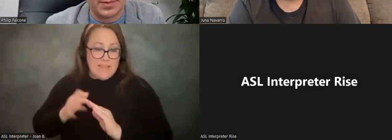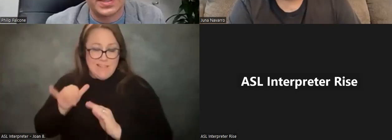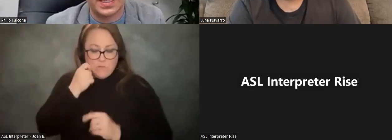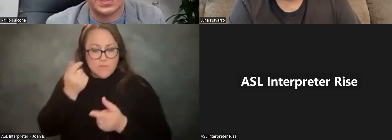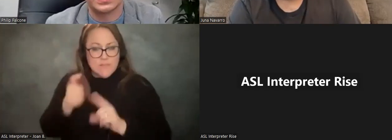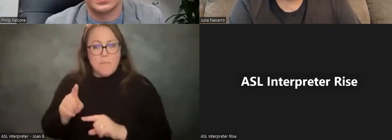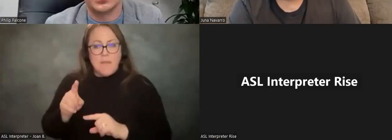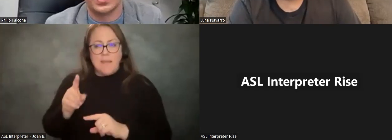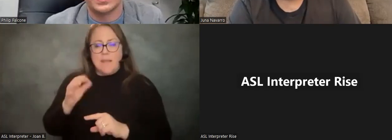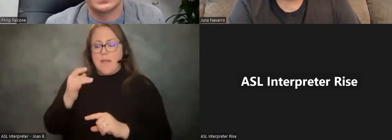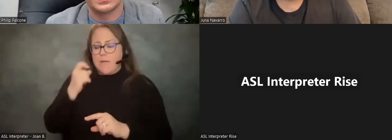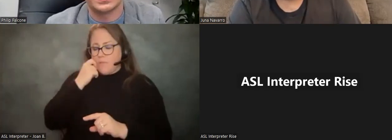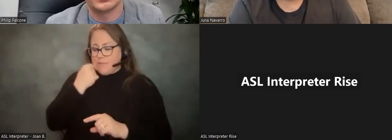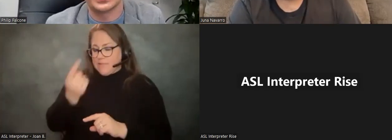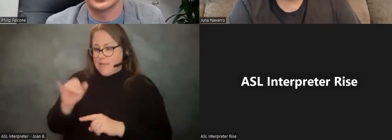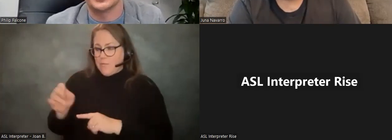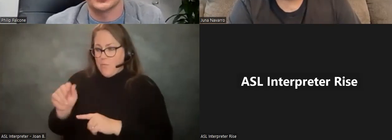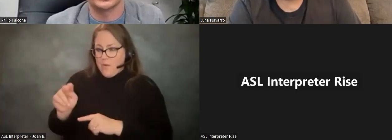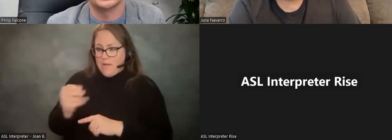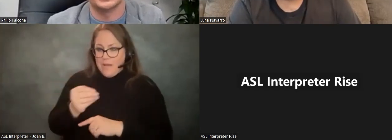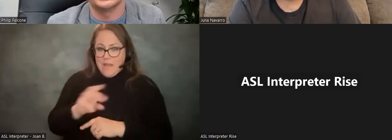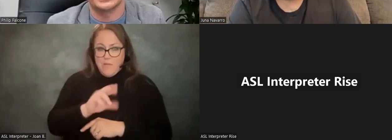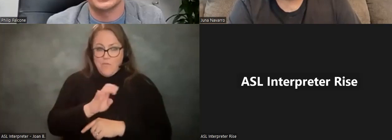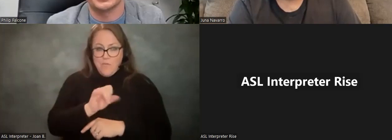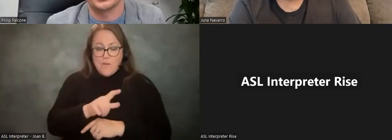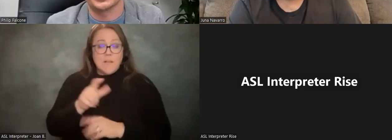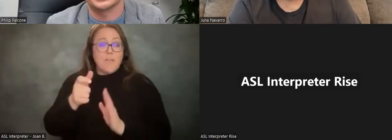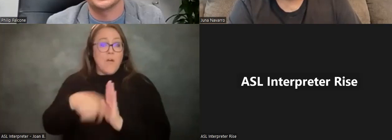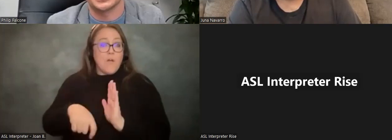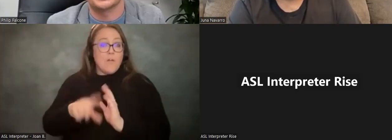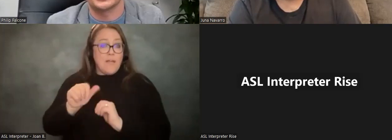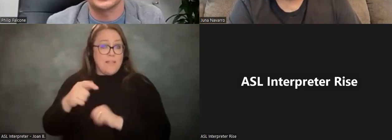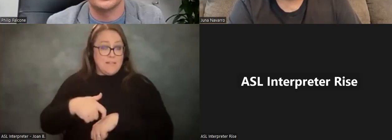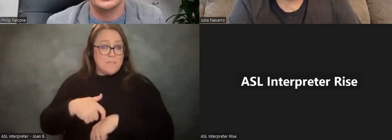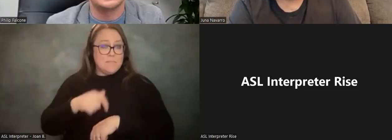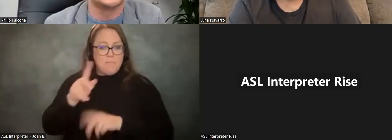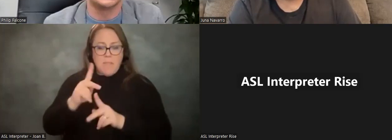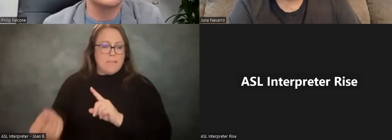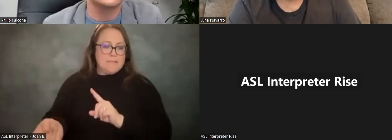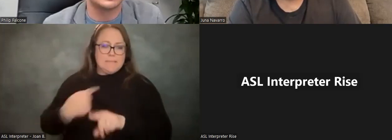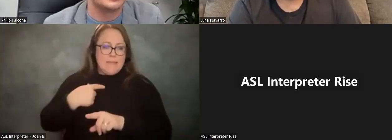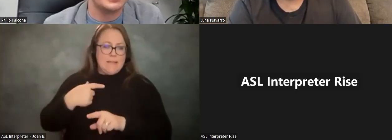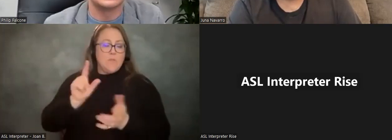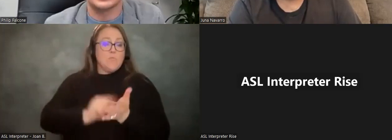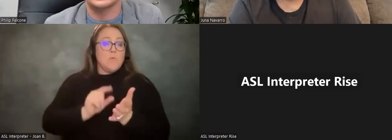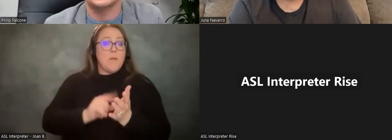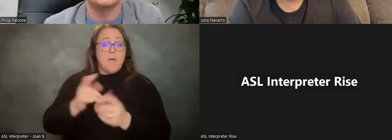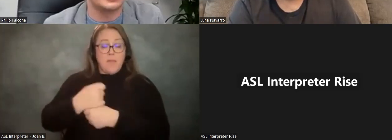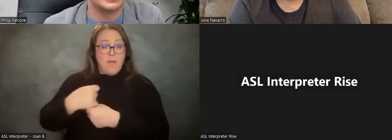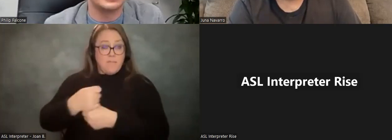I was telling Juan and Rachel about an article in the LA Times that people were sending to me a couple of weeks ago. At this coffee shop,